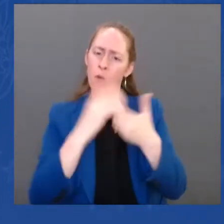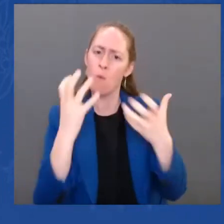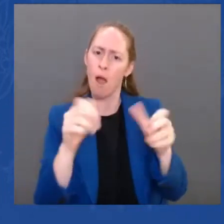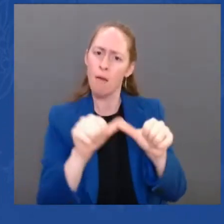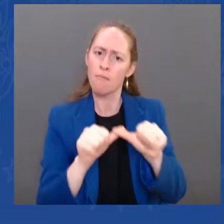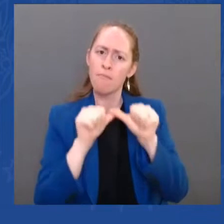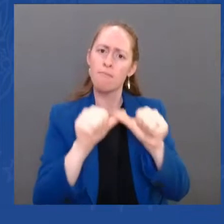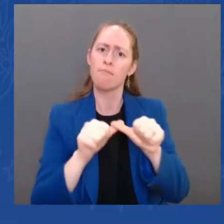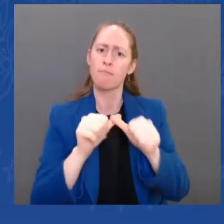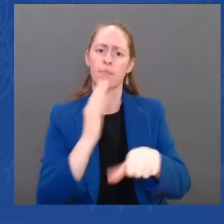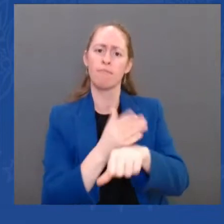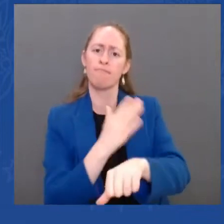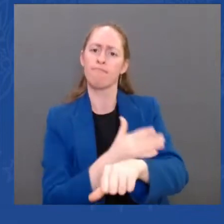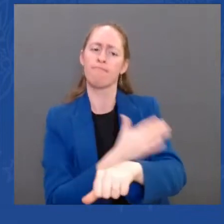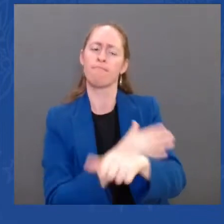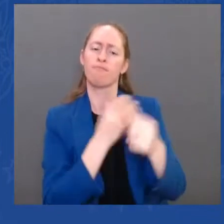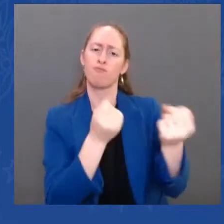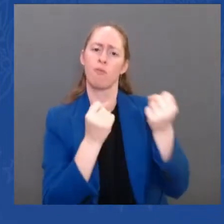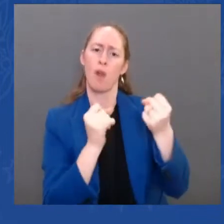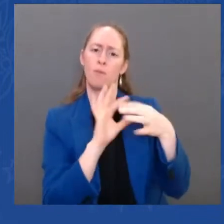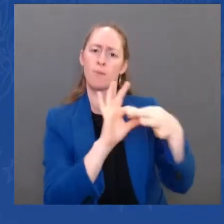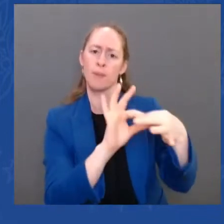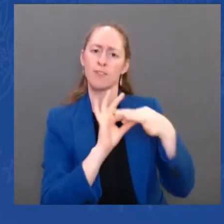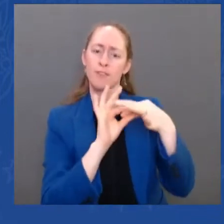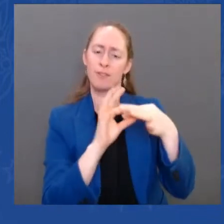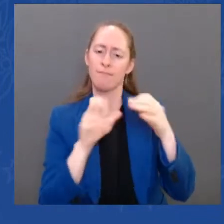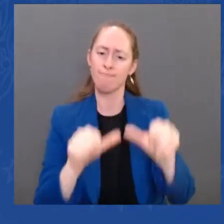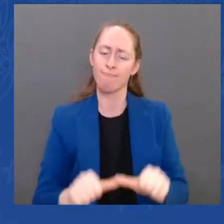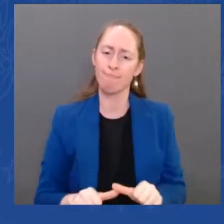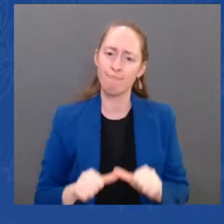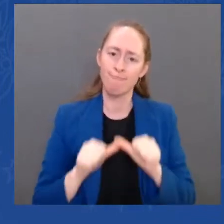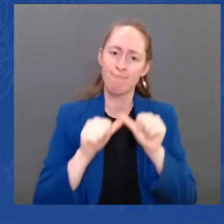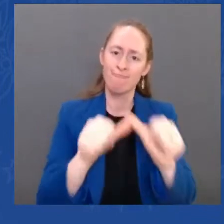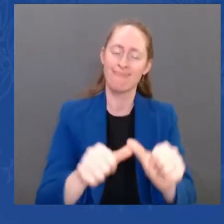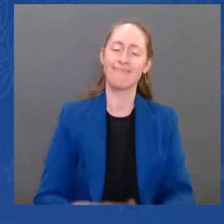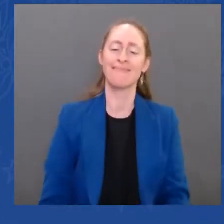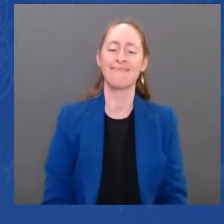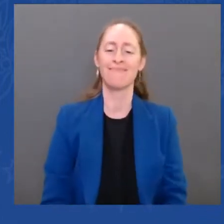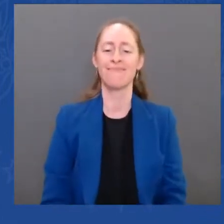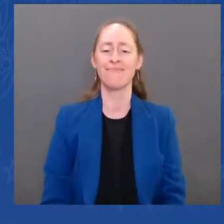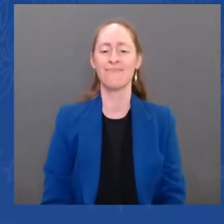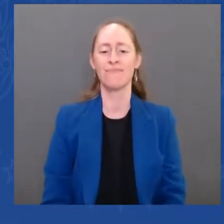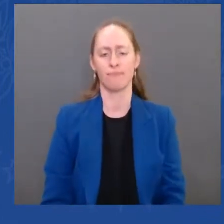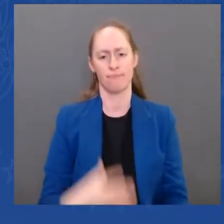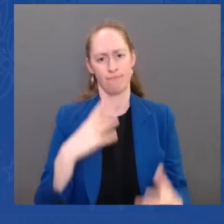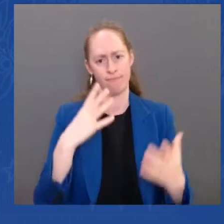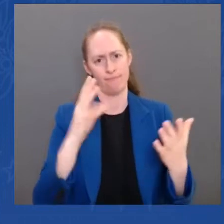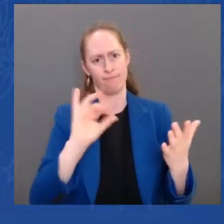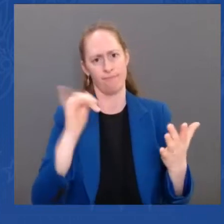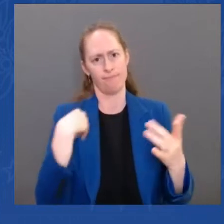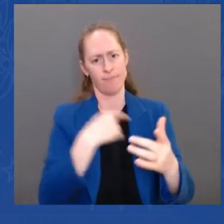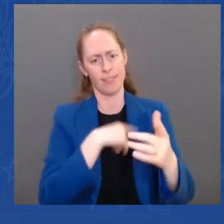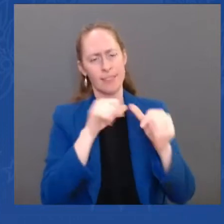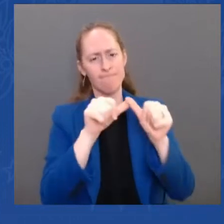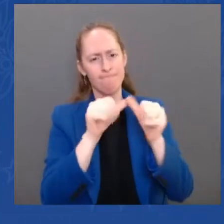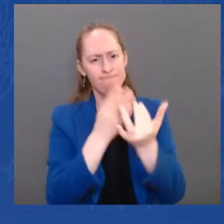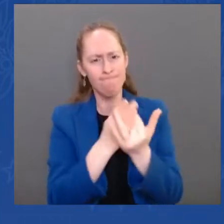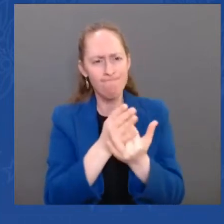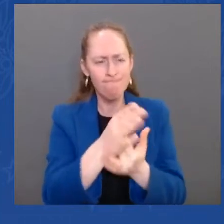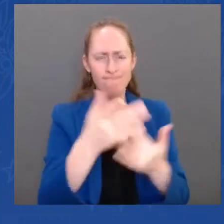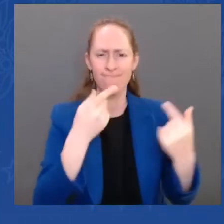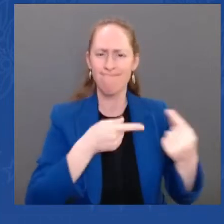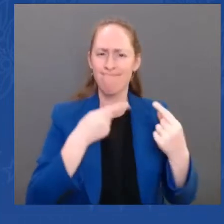issues, including working together to keep the fight against COVID under control and to take a climate